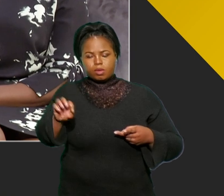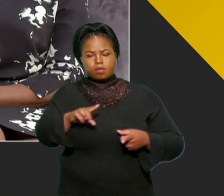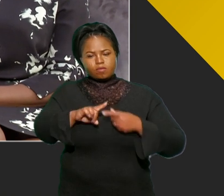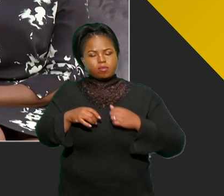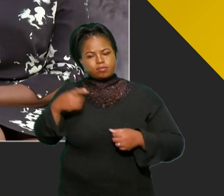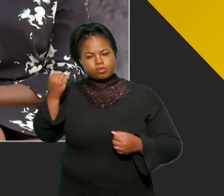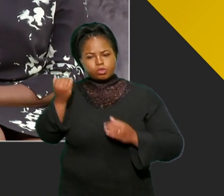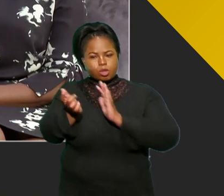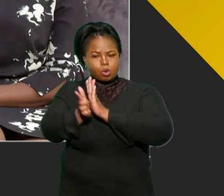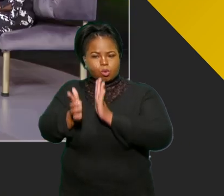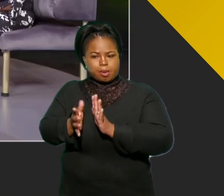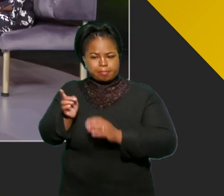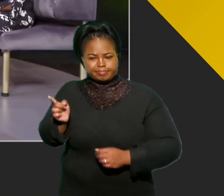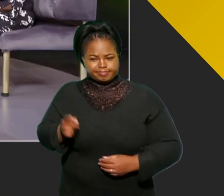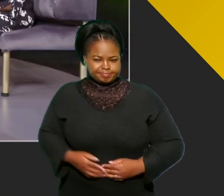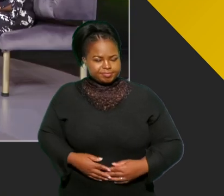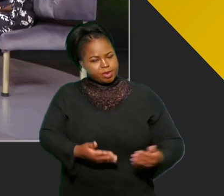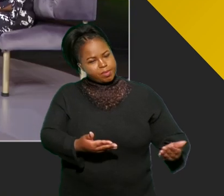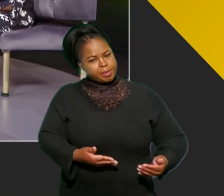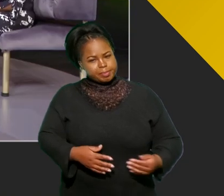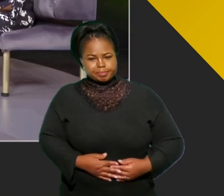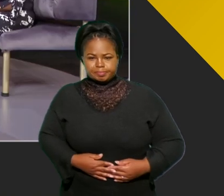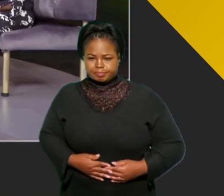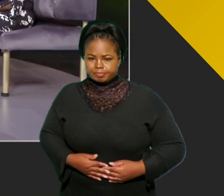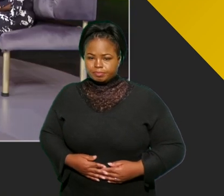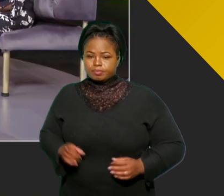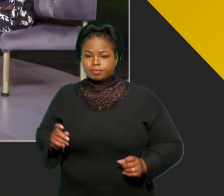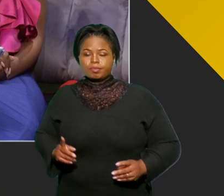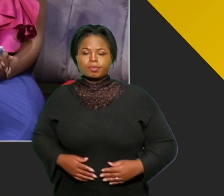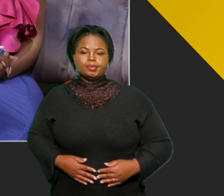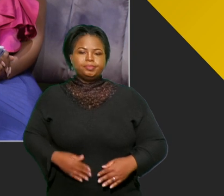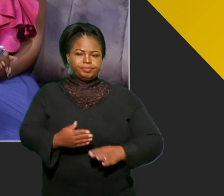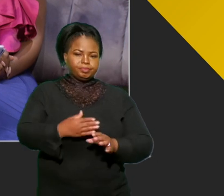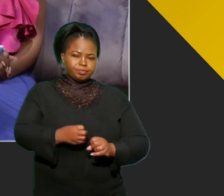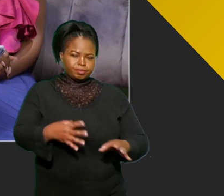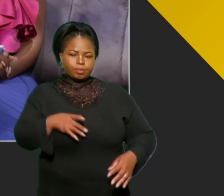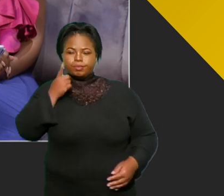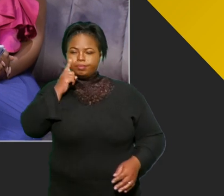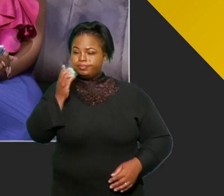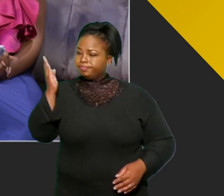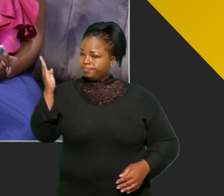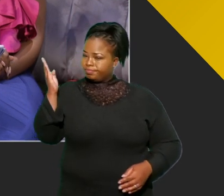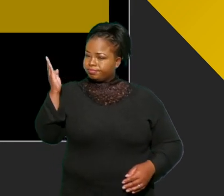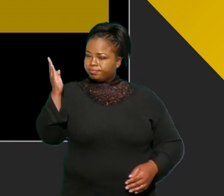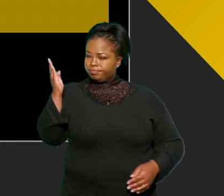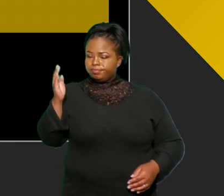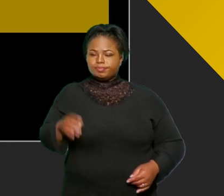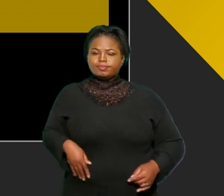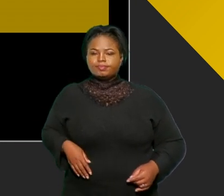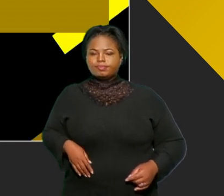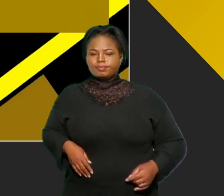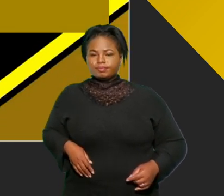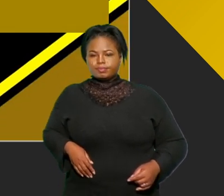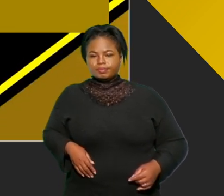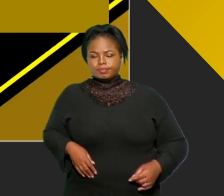Africa. Welcome to Daily Thetha Bo Mama. Hello. Thank nice to meet you. So before we get into your conversation, ngicela nje uqala nje ngibonele I social media feed